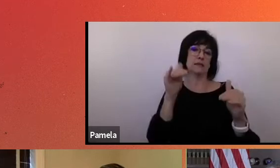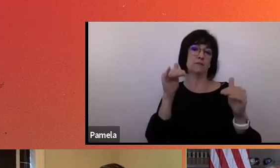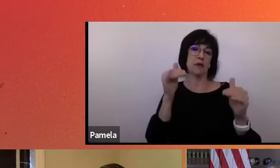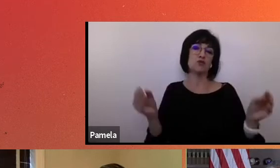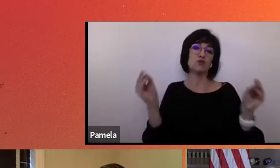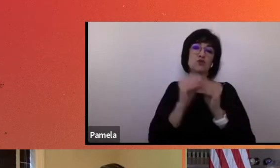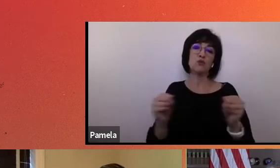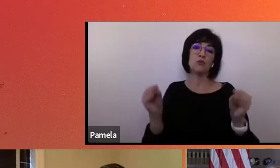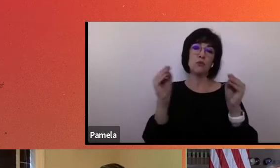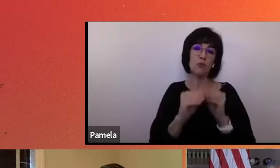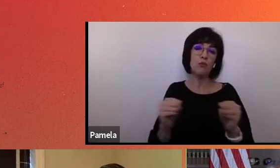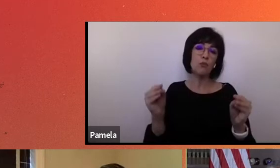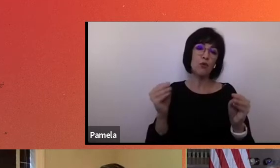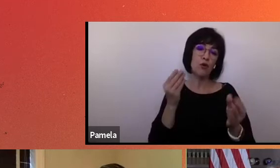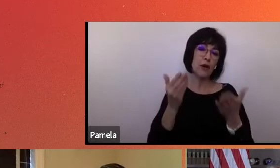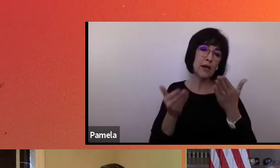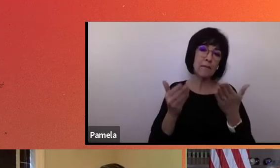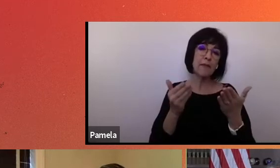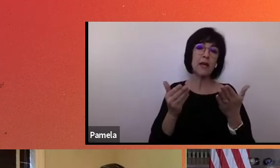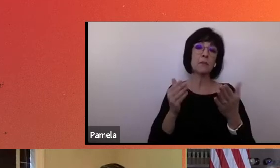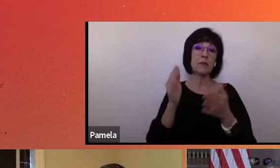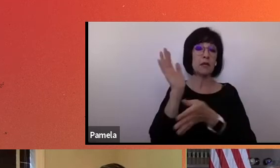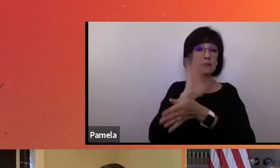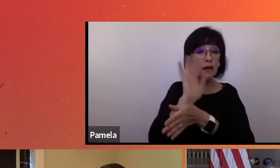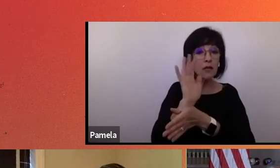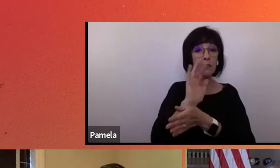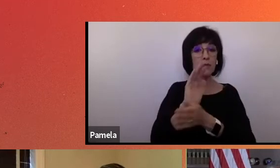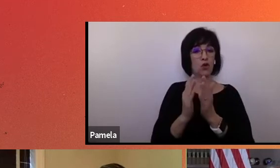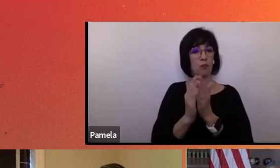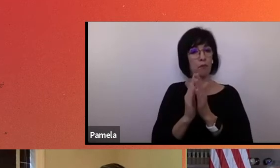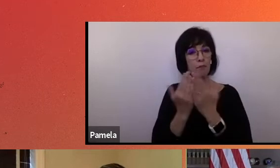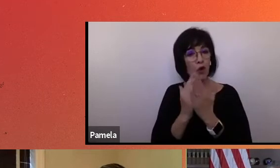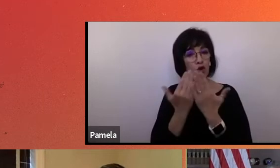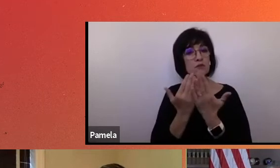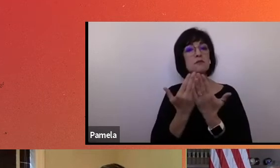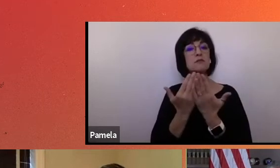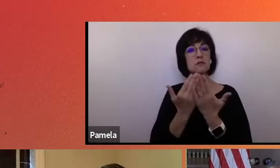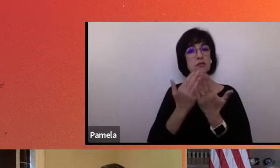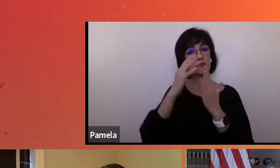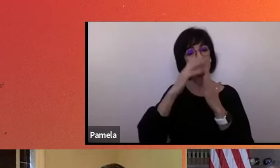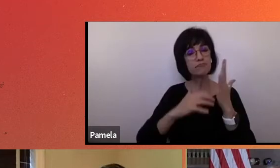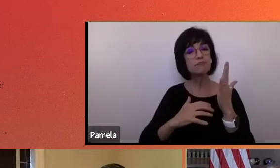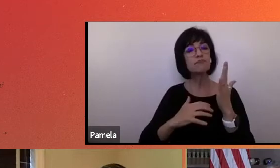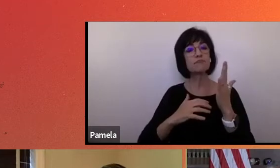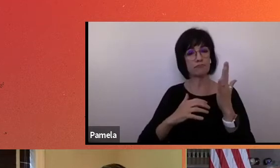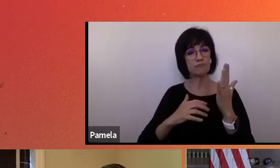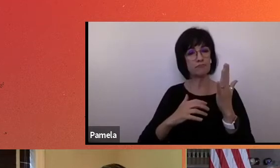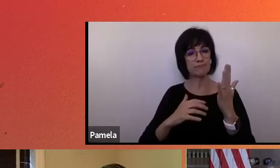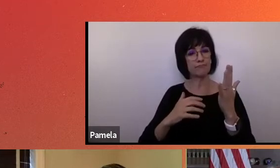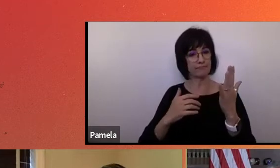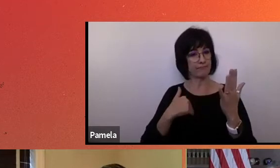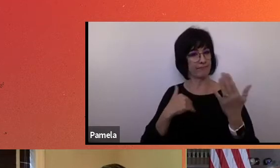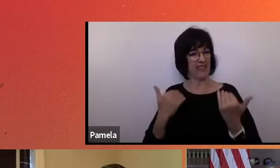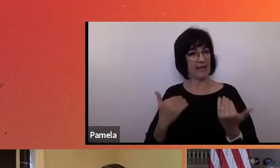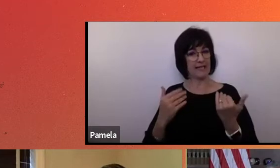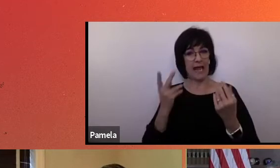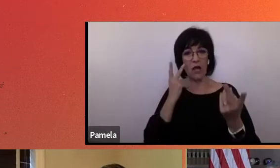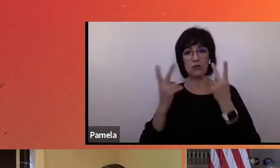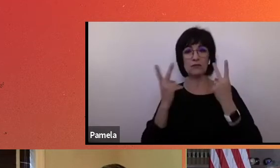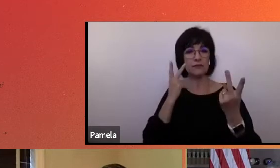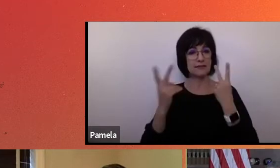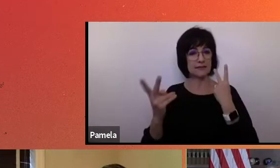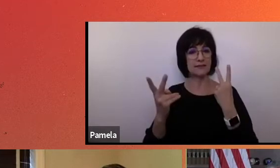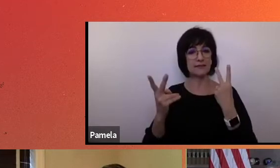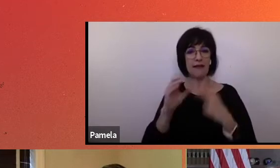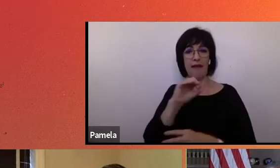of, you know, maybe documentaries or books and this sort of thing. We're definitely seeing a lot of op-eds. I mean, if you look today, there are op-eds. I think there are